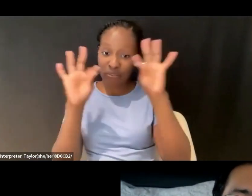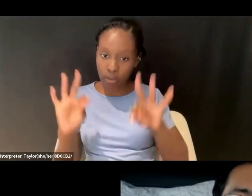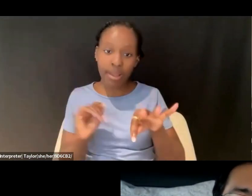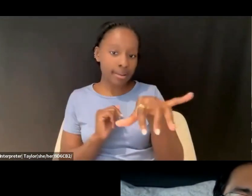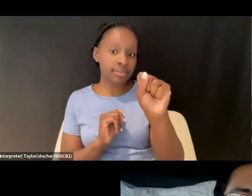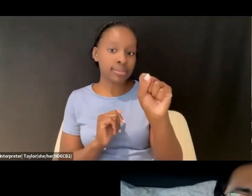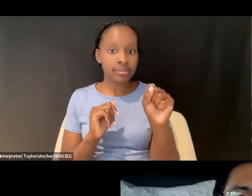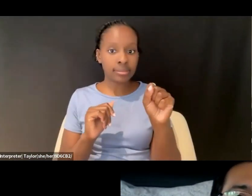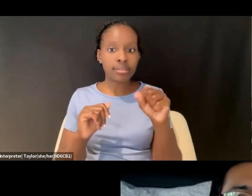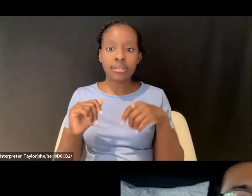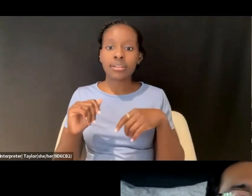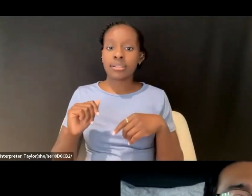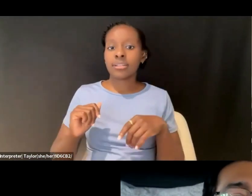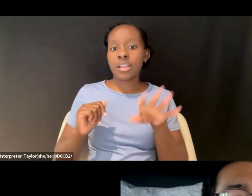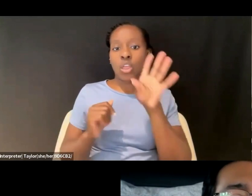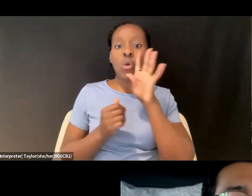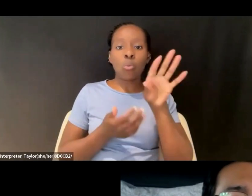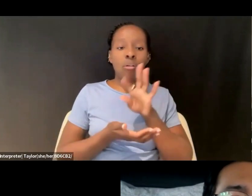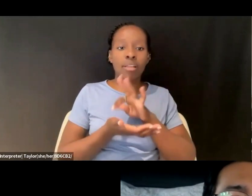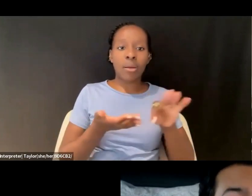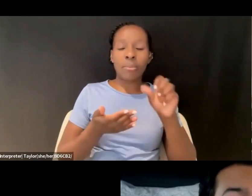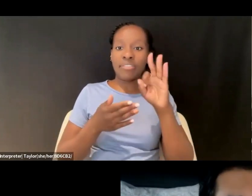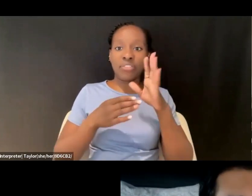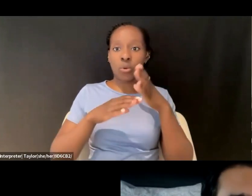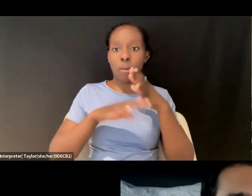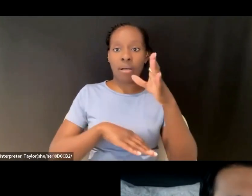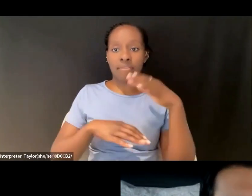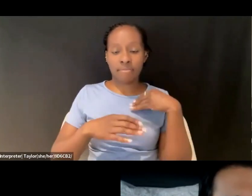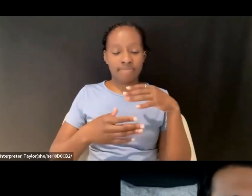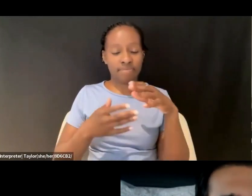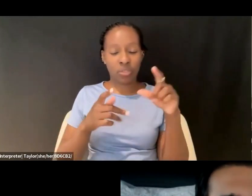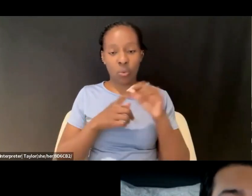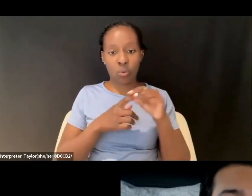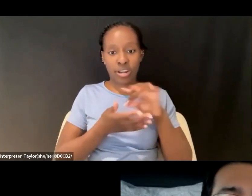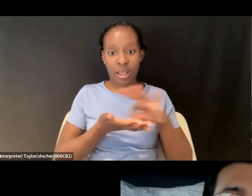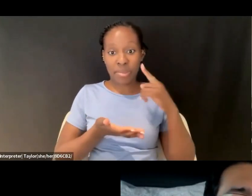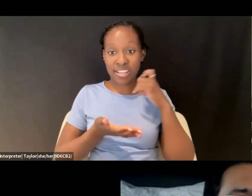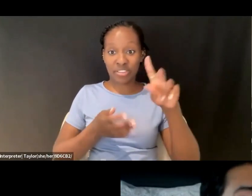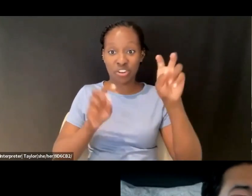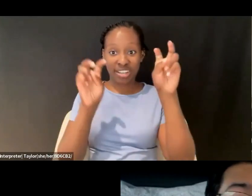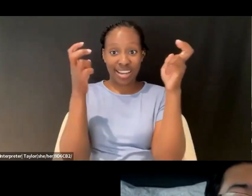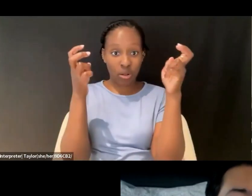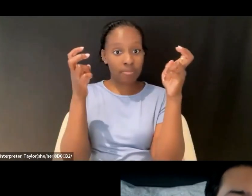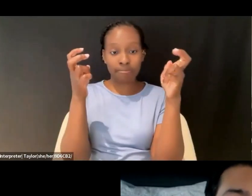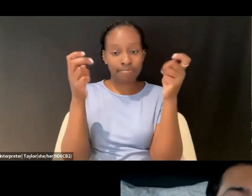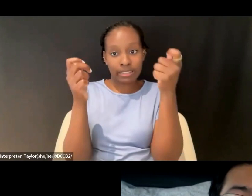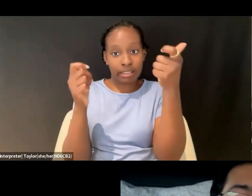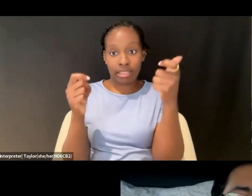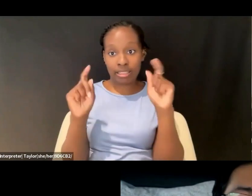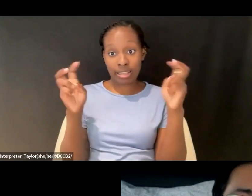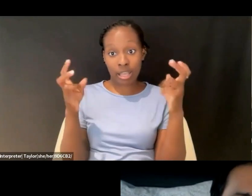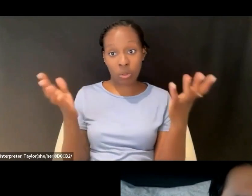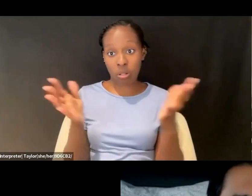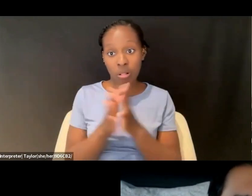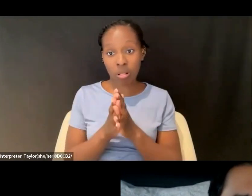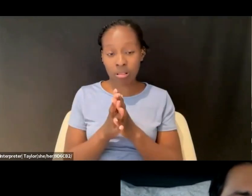word count. But if you end up going over the word count because of those titles, what I would recommend is you delete those titles. Because